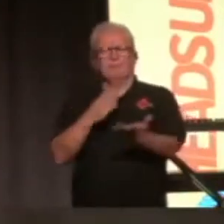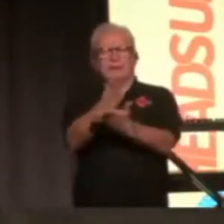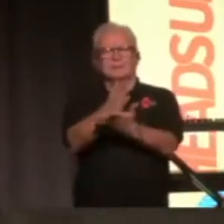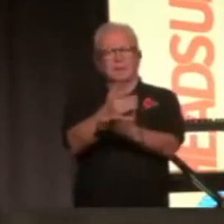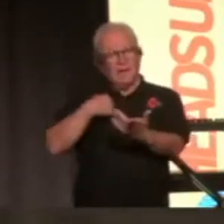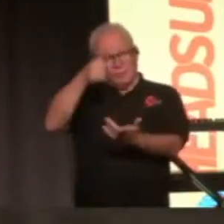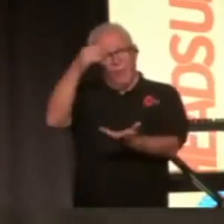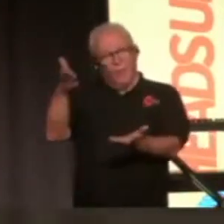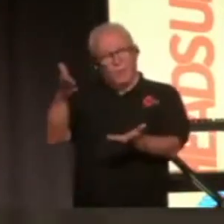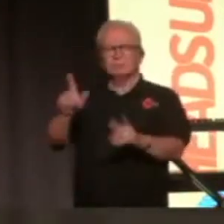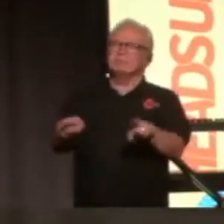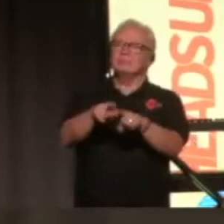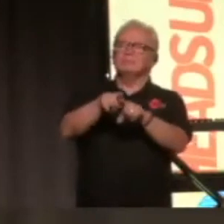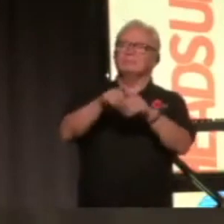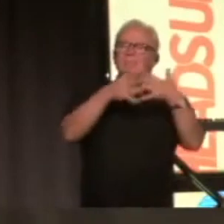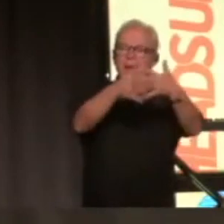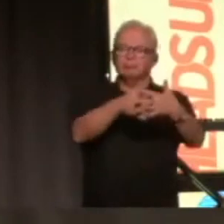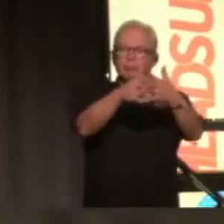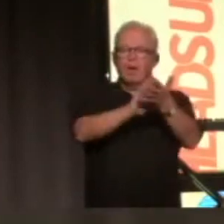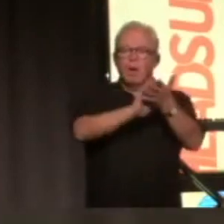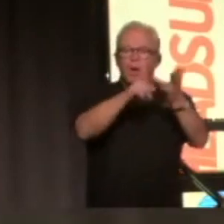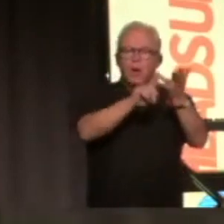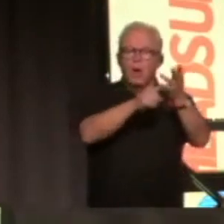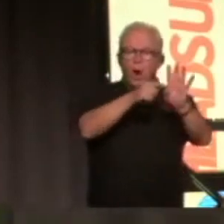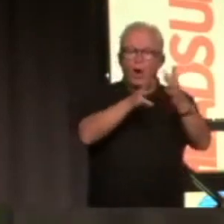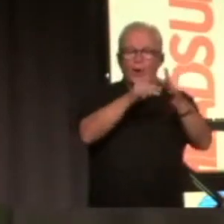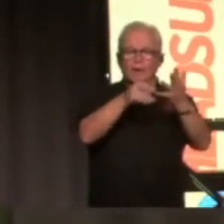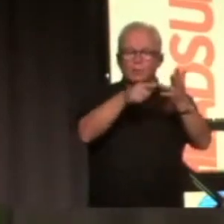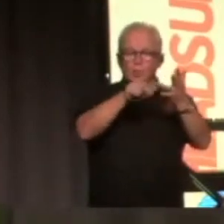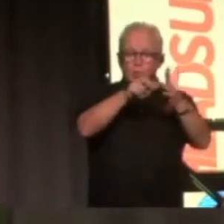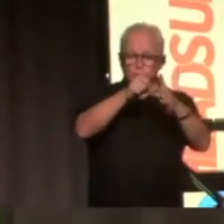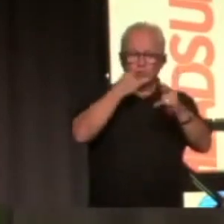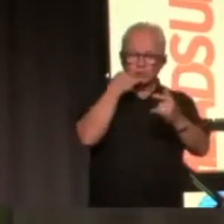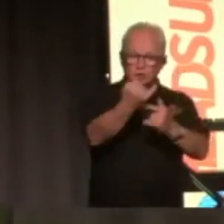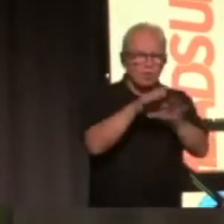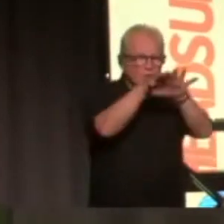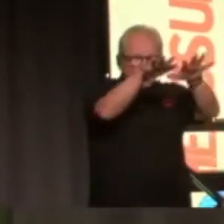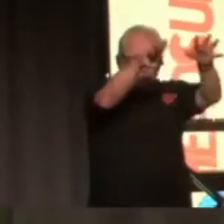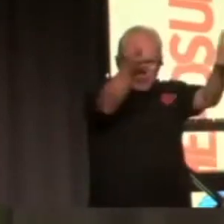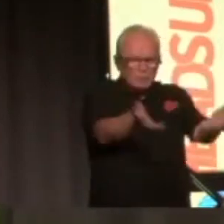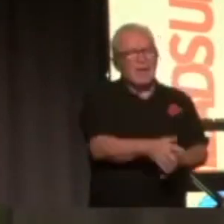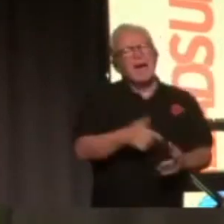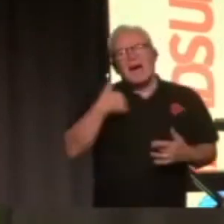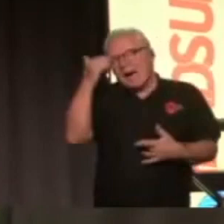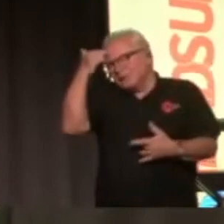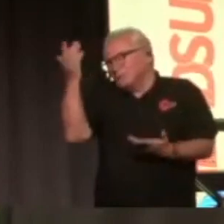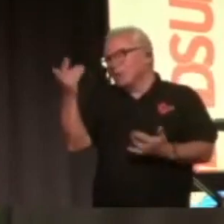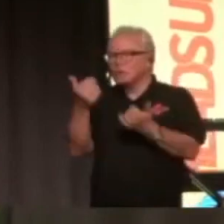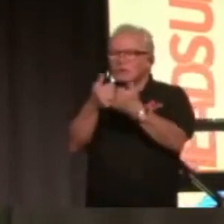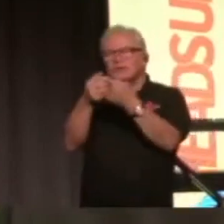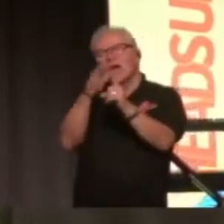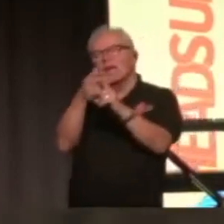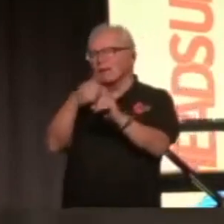You see, the Hollywood curse has descended upon the whole earth, where everybody is going, oh, I don't know, darling. I'm not